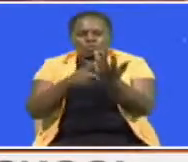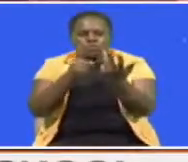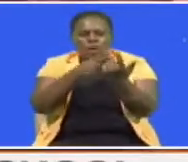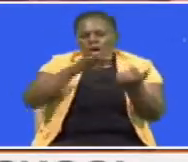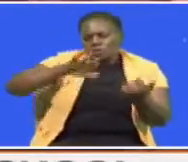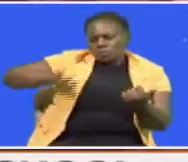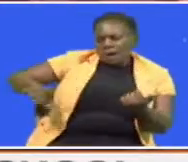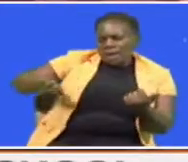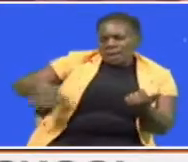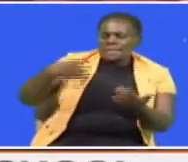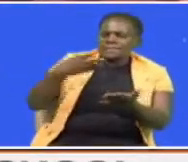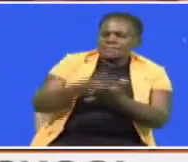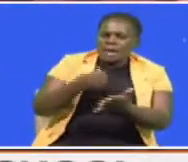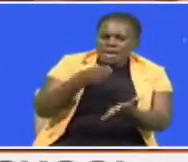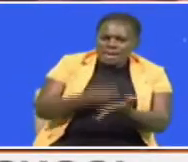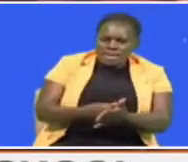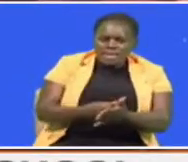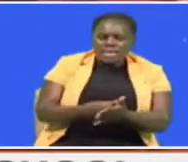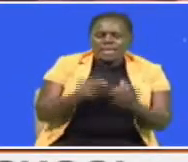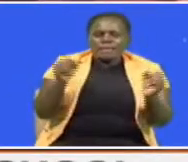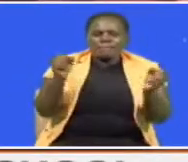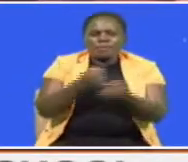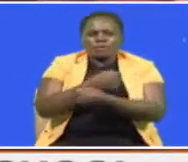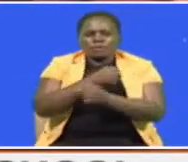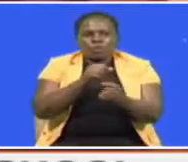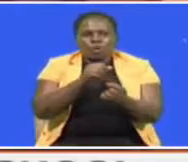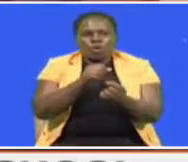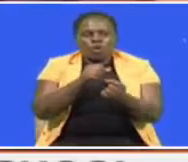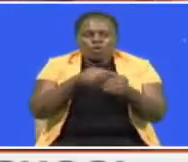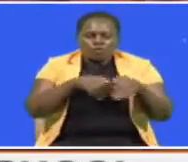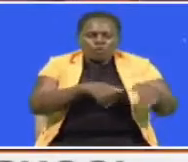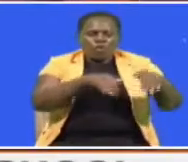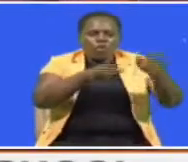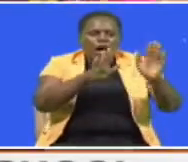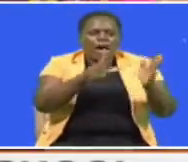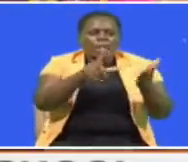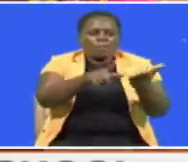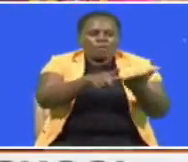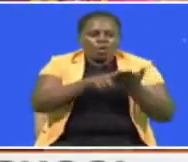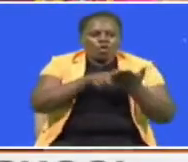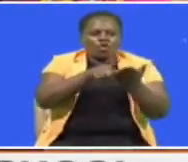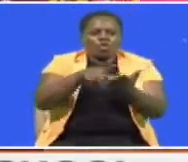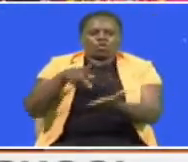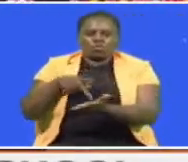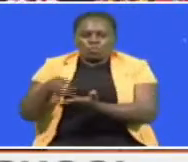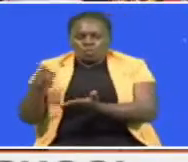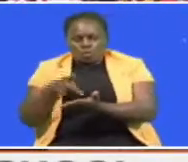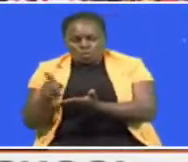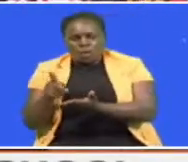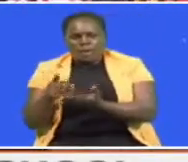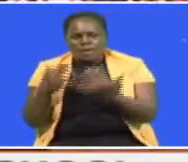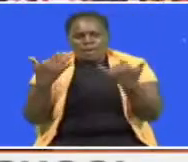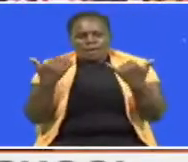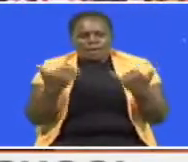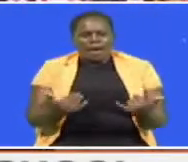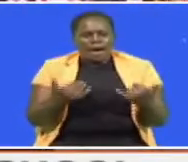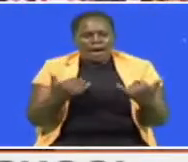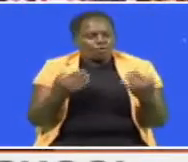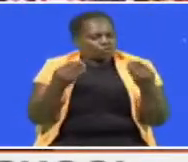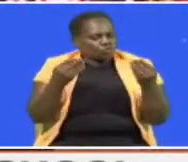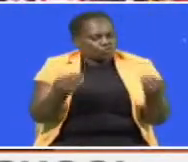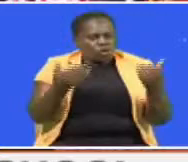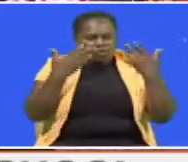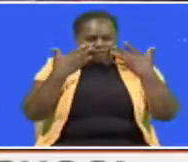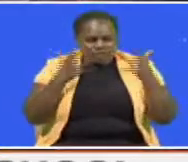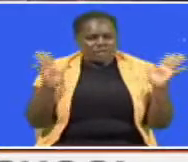balance given by shopkeepers, and could not keep track of the debt they owed. Now, that is all